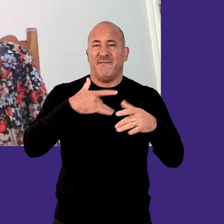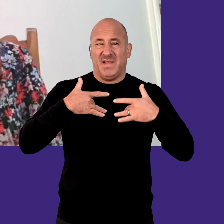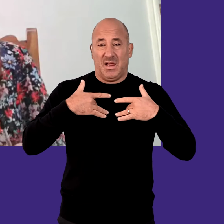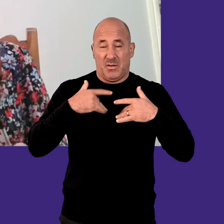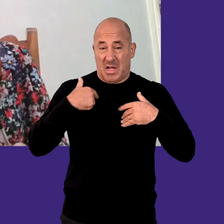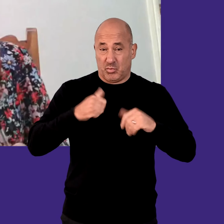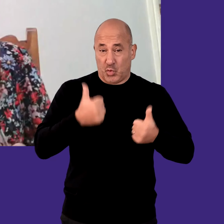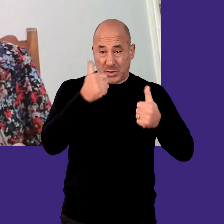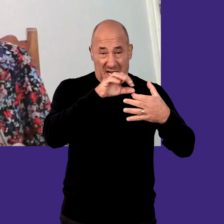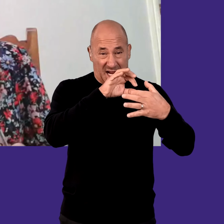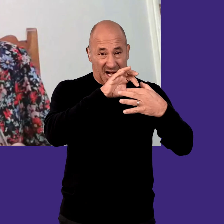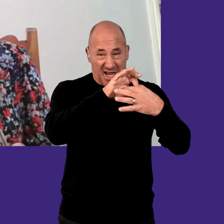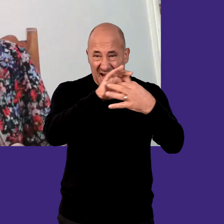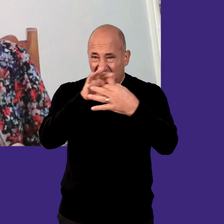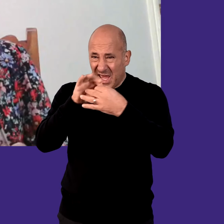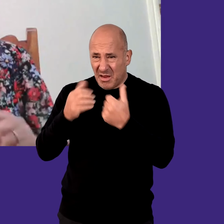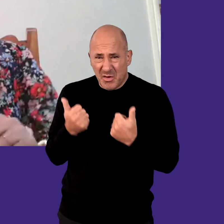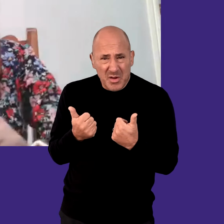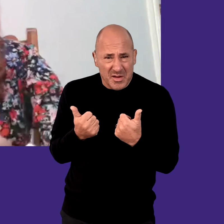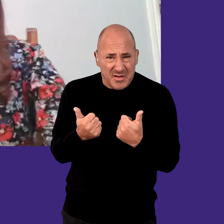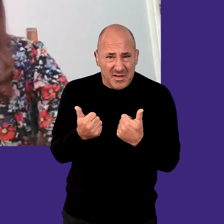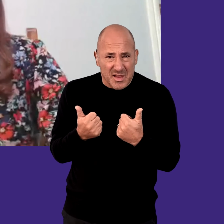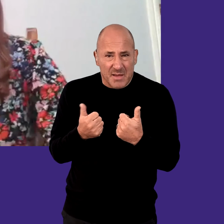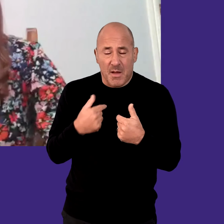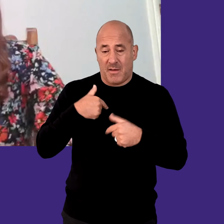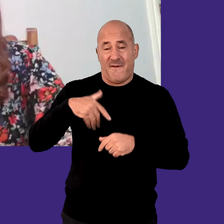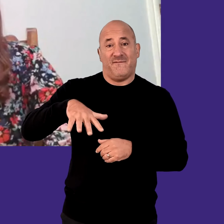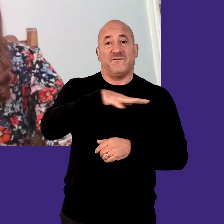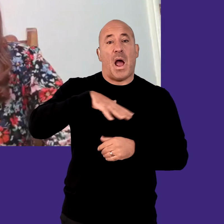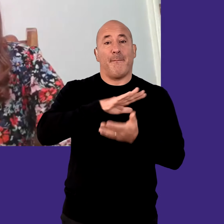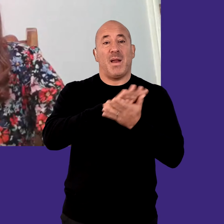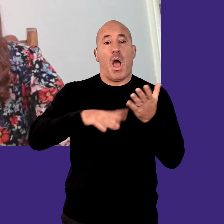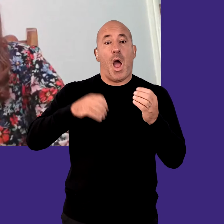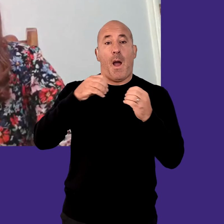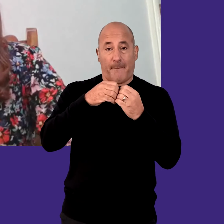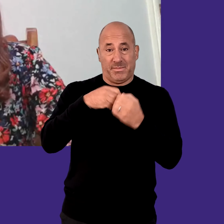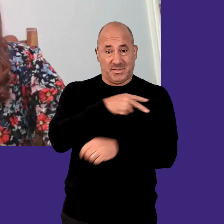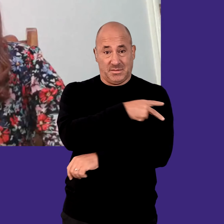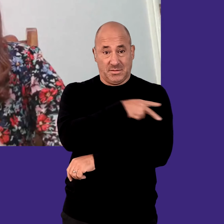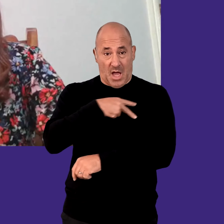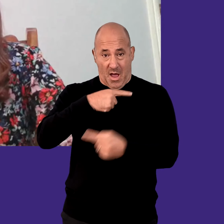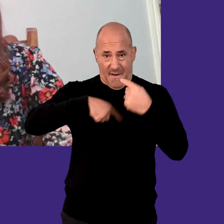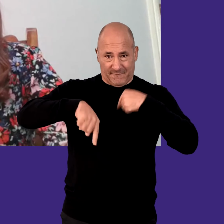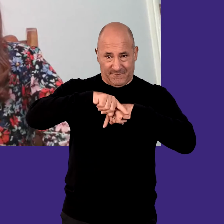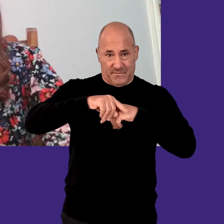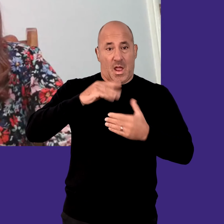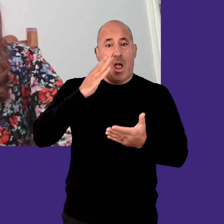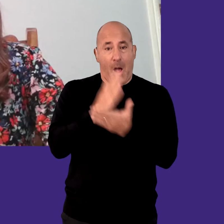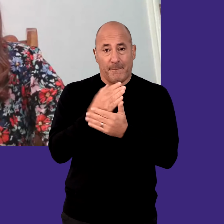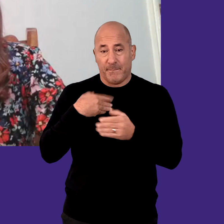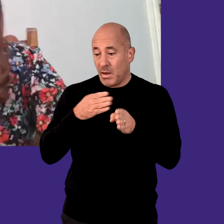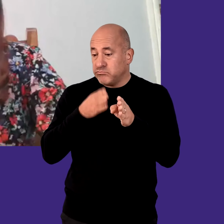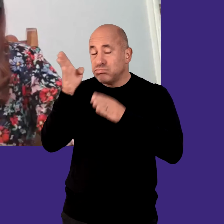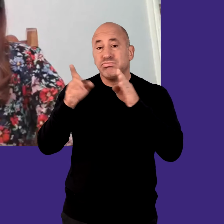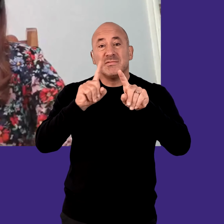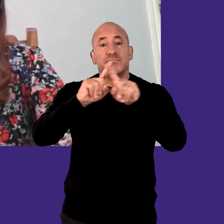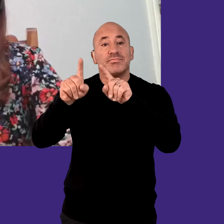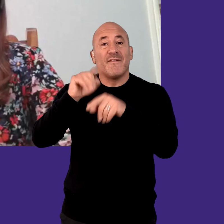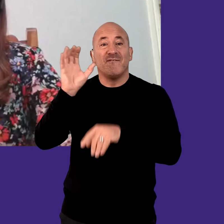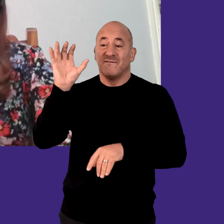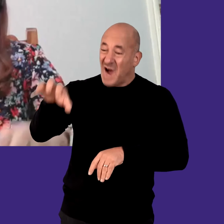community engaging, do you think? Because I still think maybe, although we had the good links, we